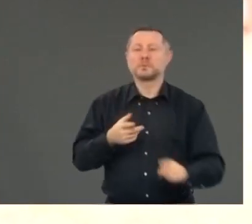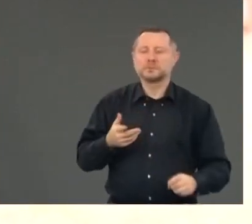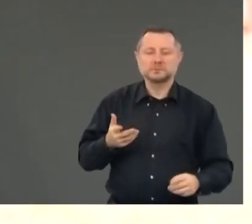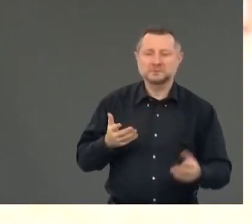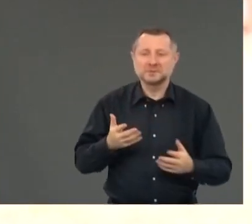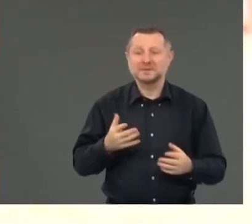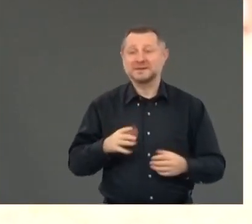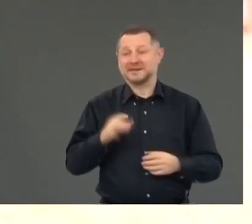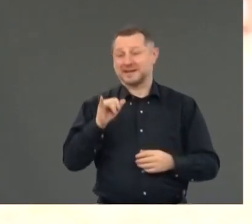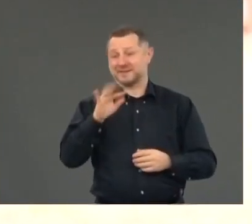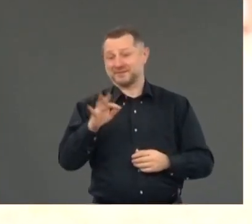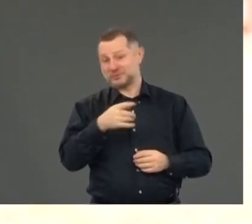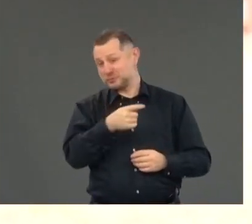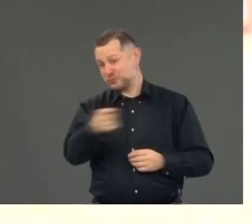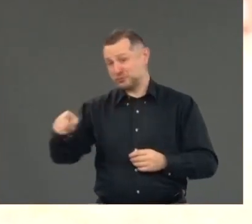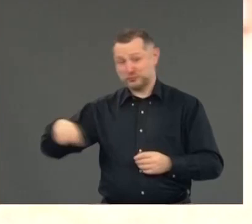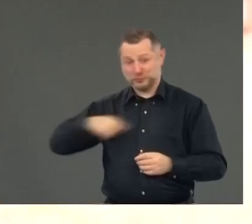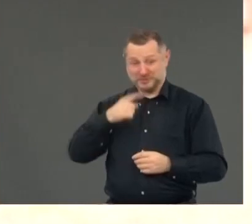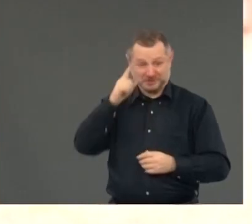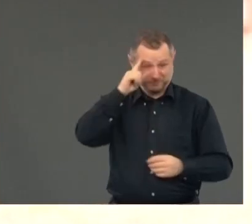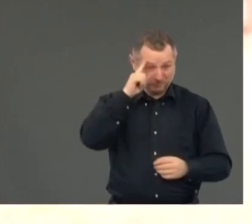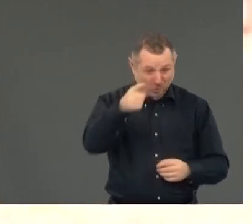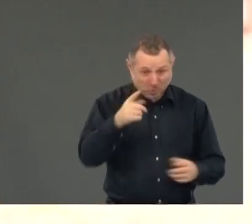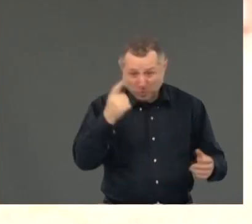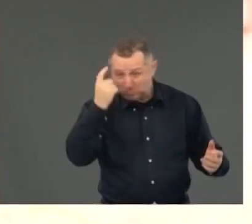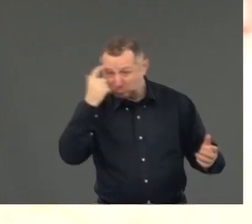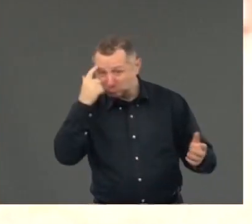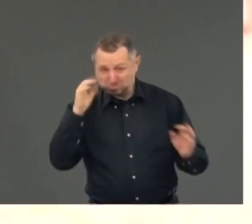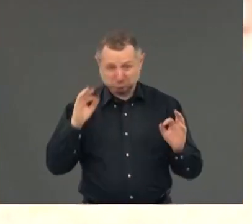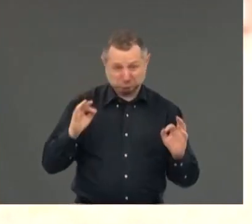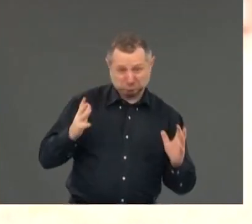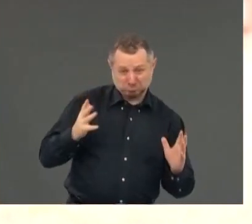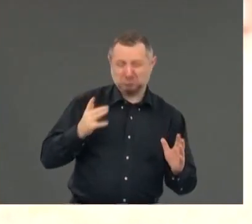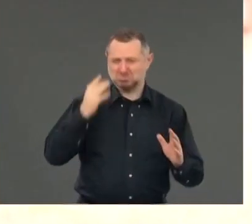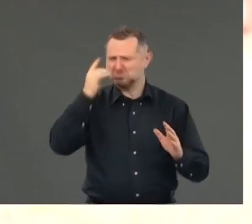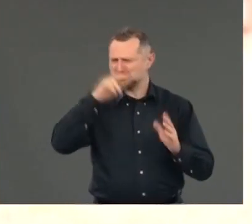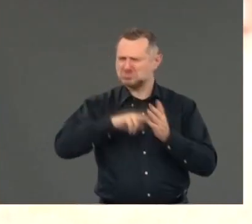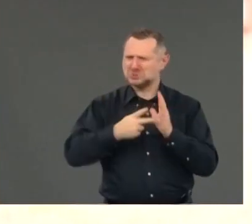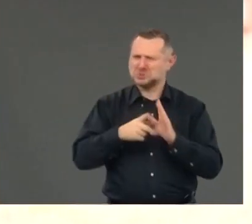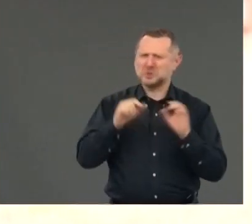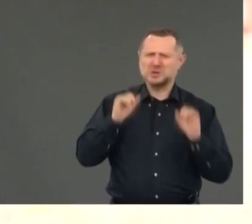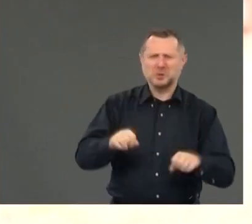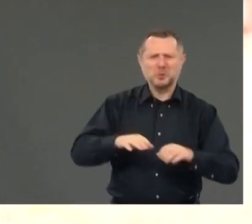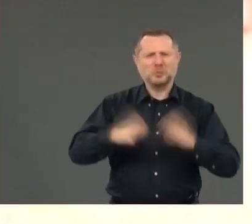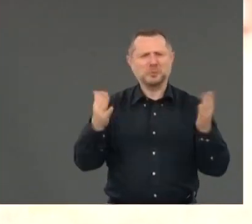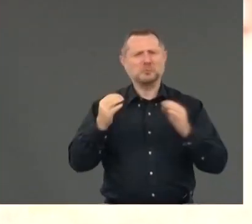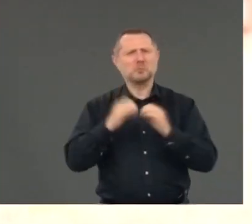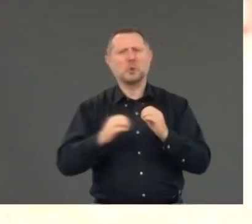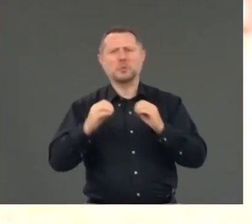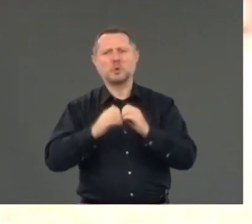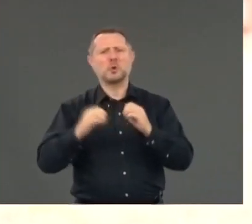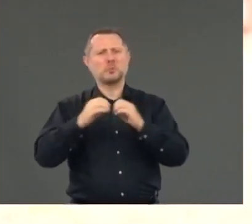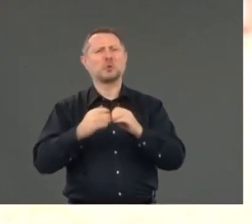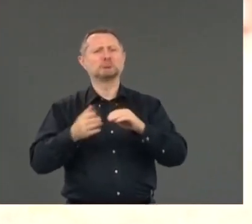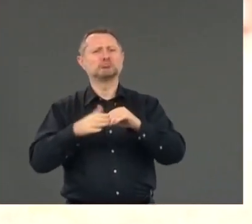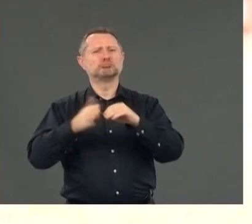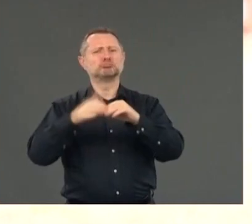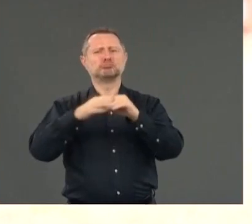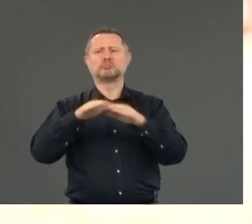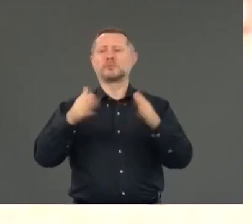remain smart, you can increase economic activity